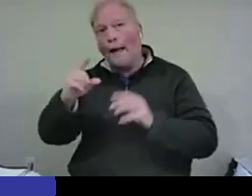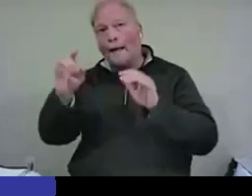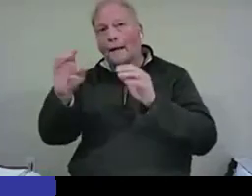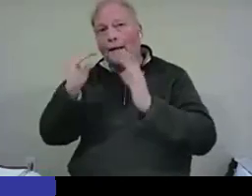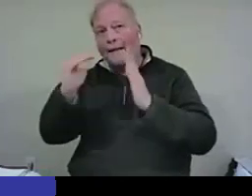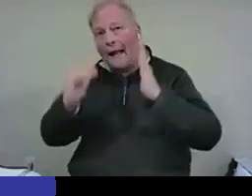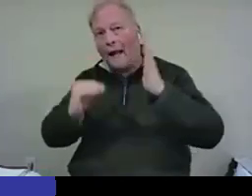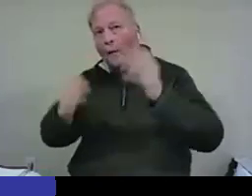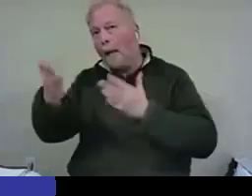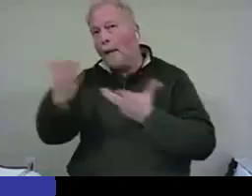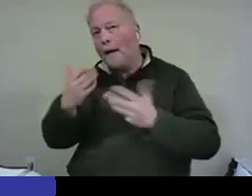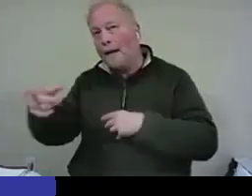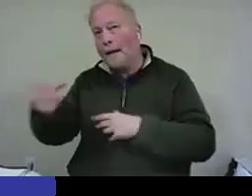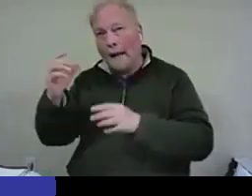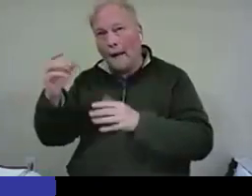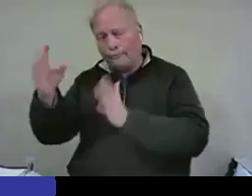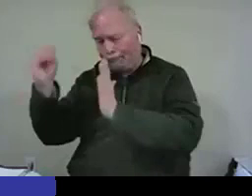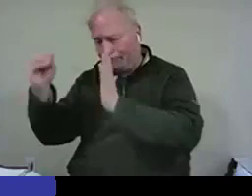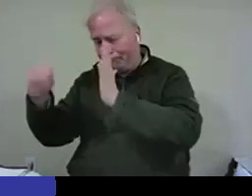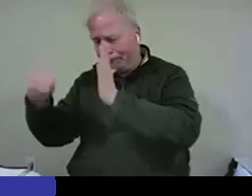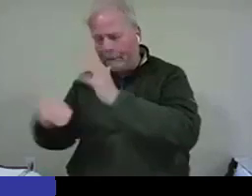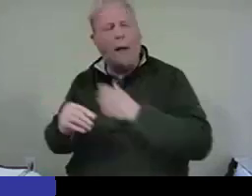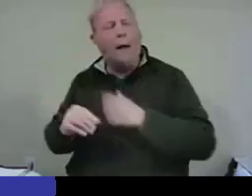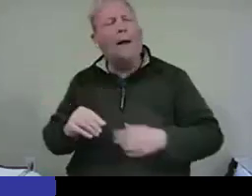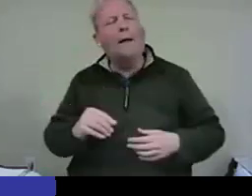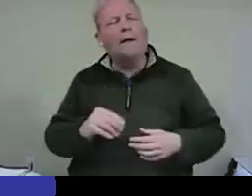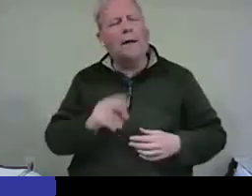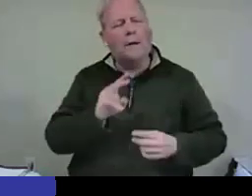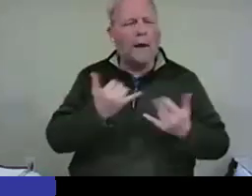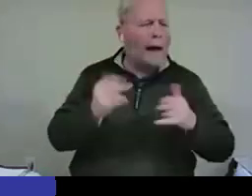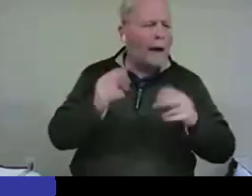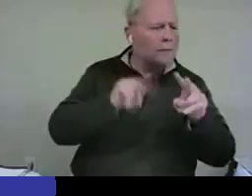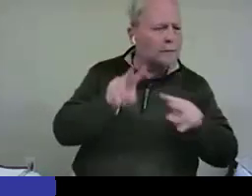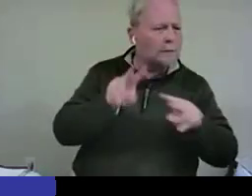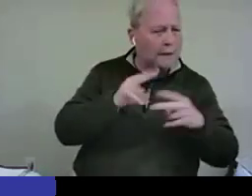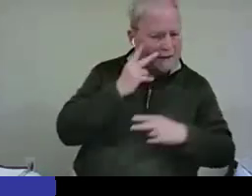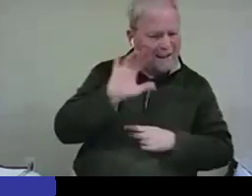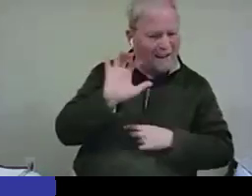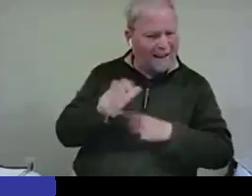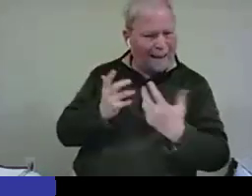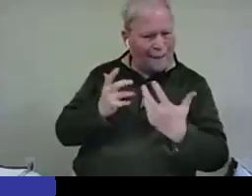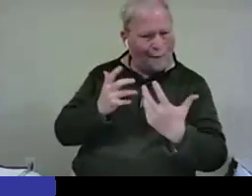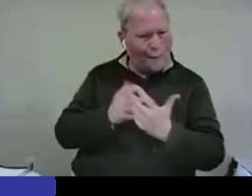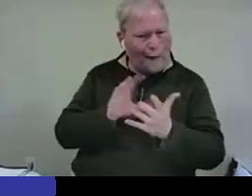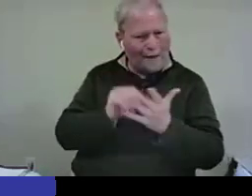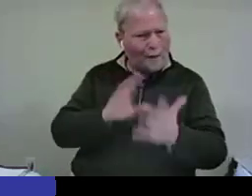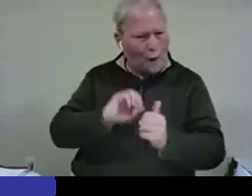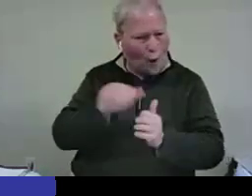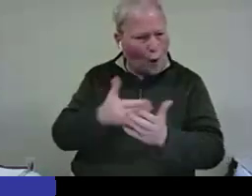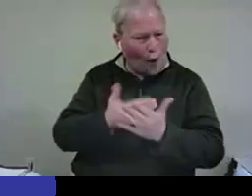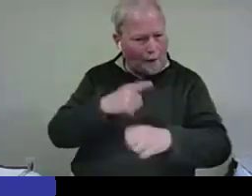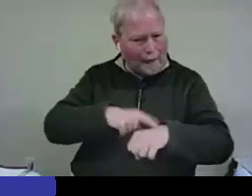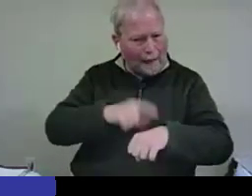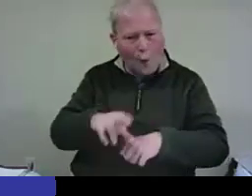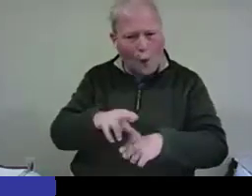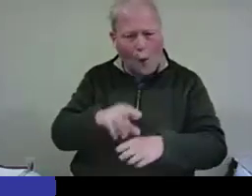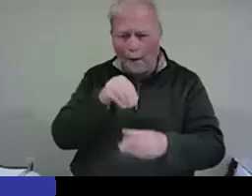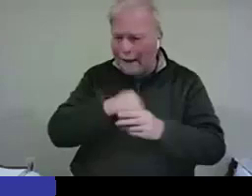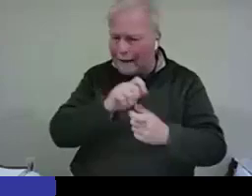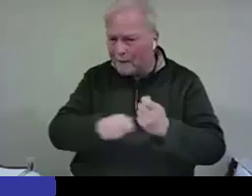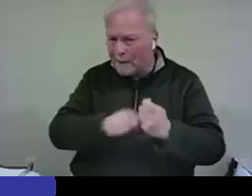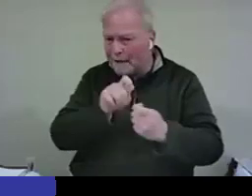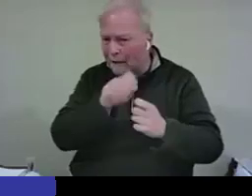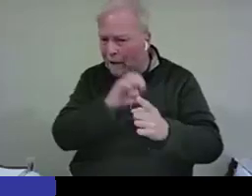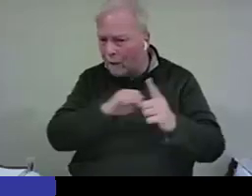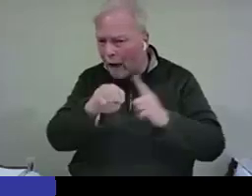are environment specific or specific to certain times of day and things like that. So you want to be able to observe